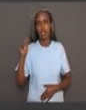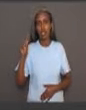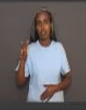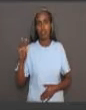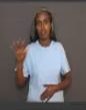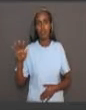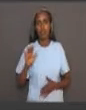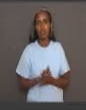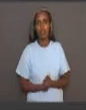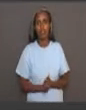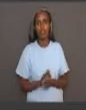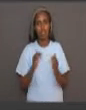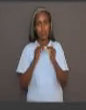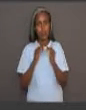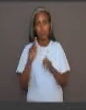120.